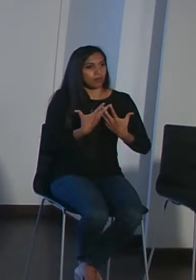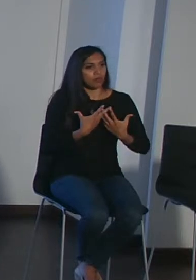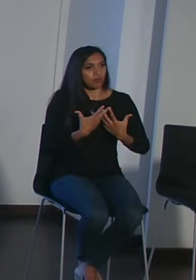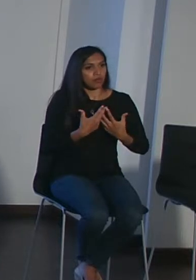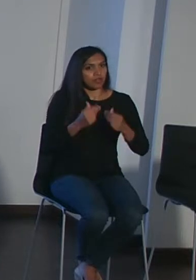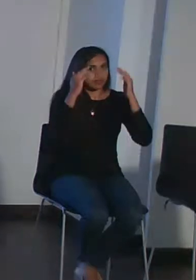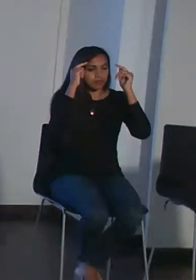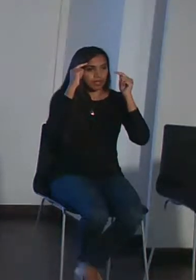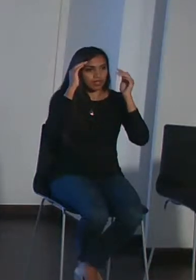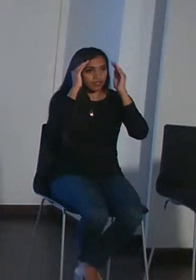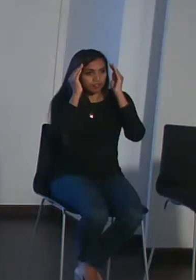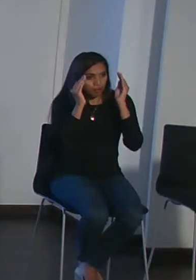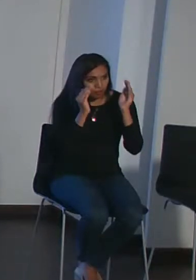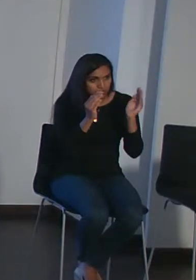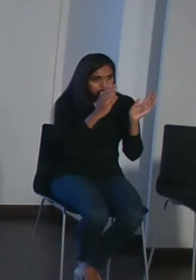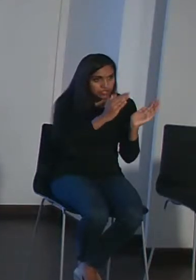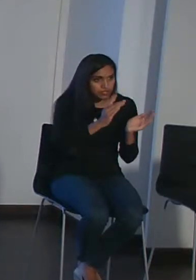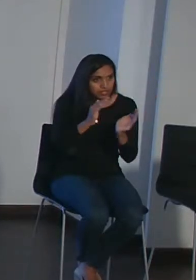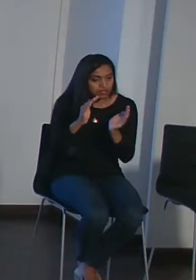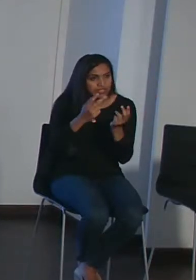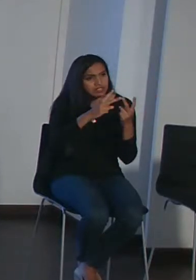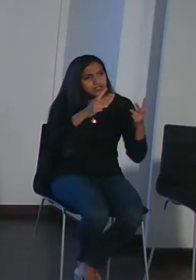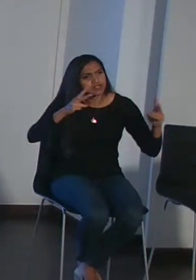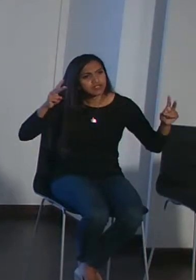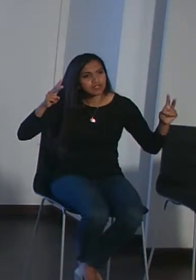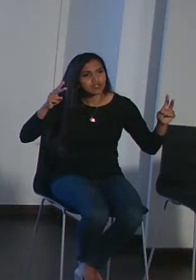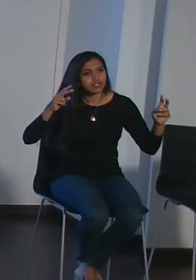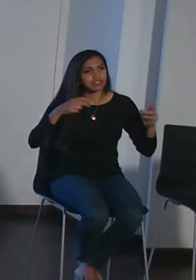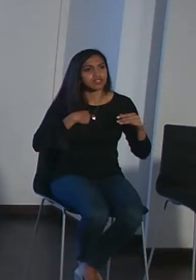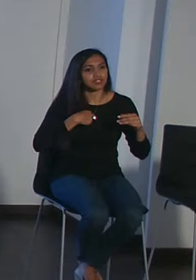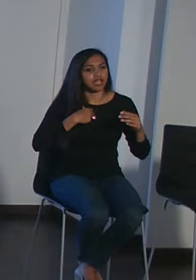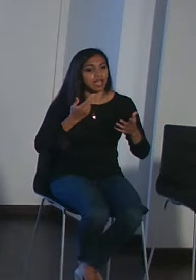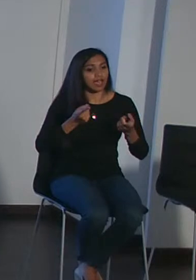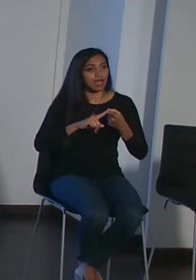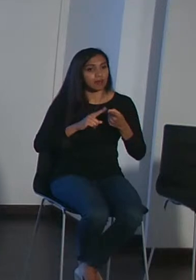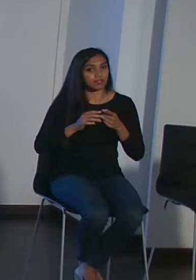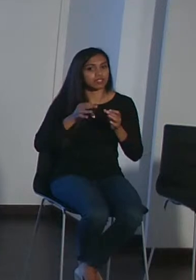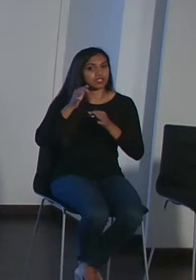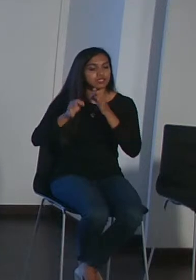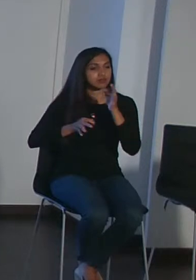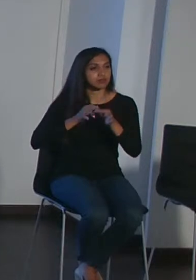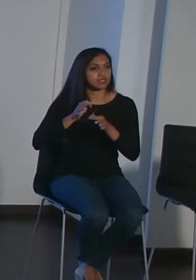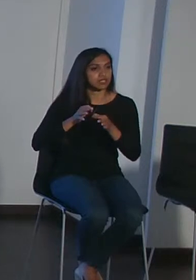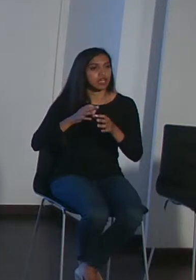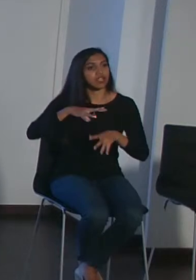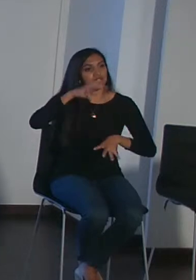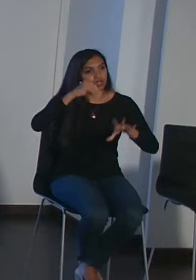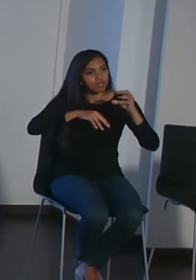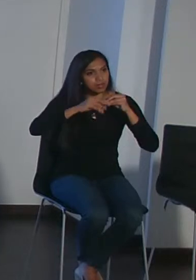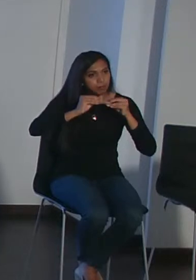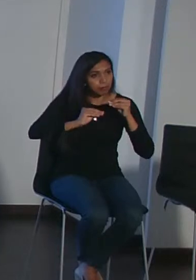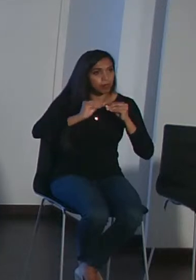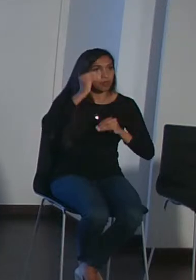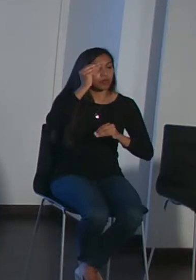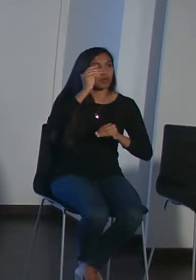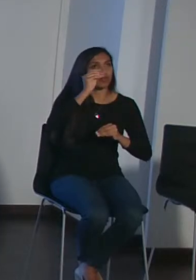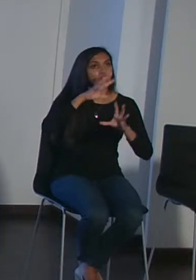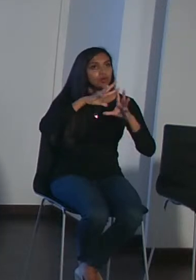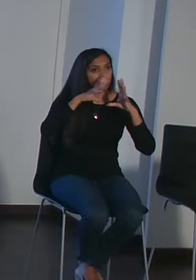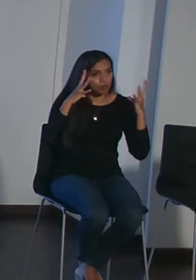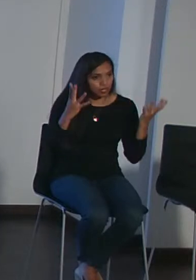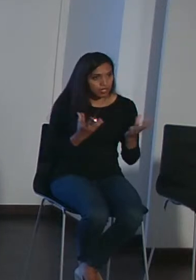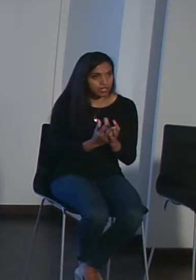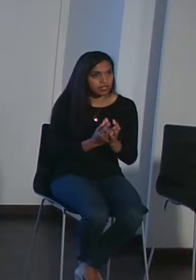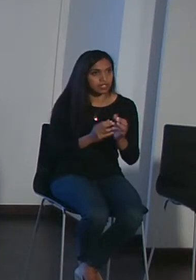broadly taken. How can we learn a simple fact, but also learn more about the world, about the